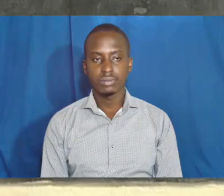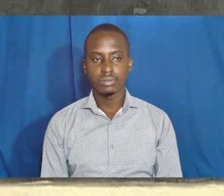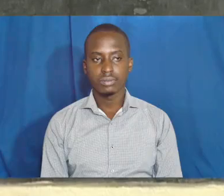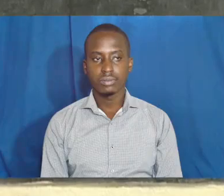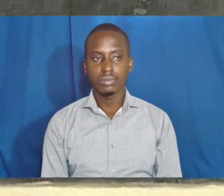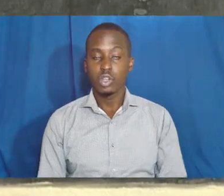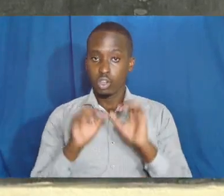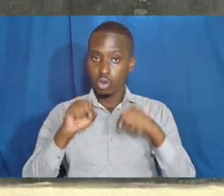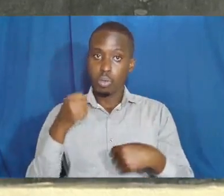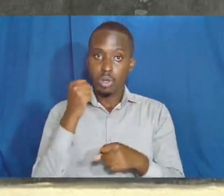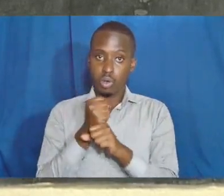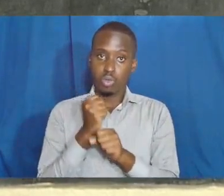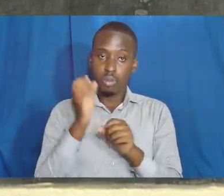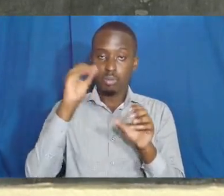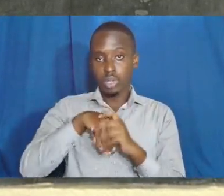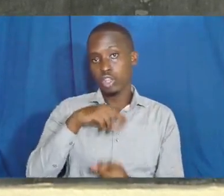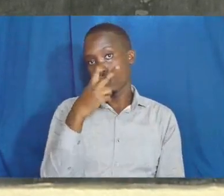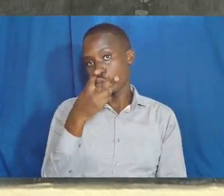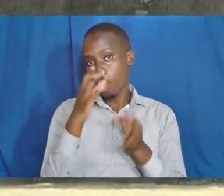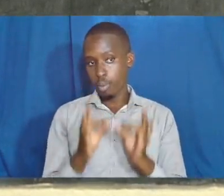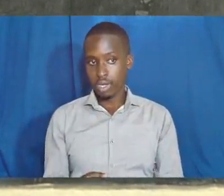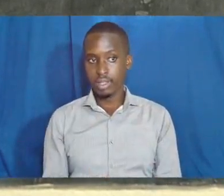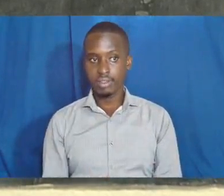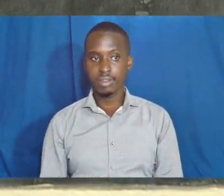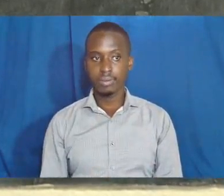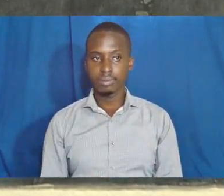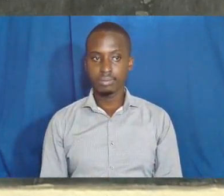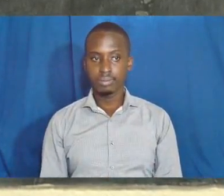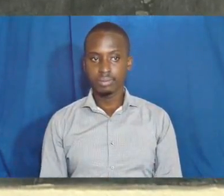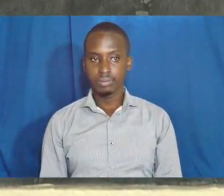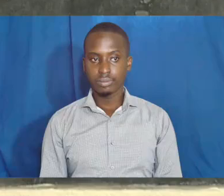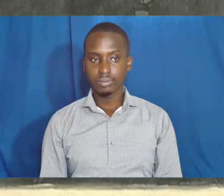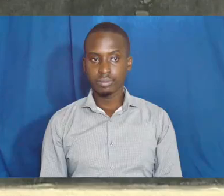is made of two components.